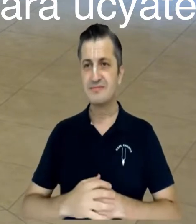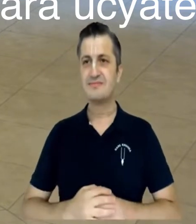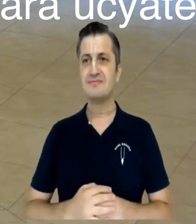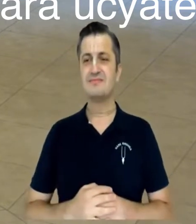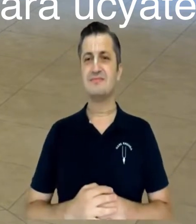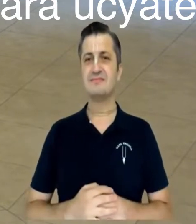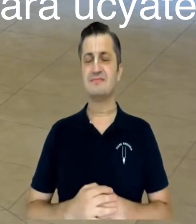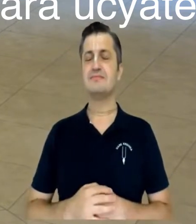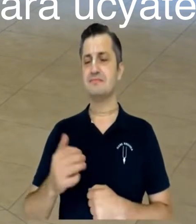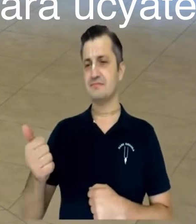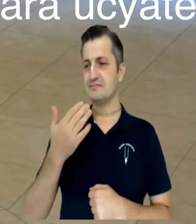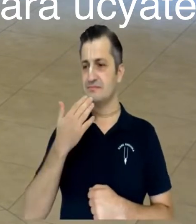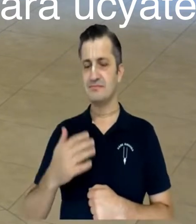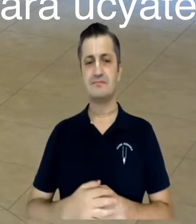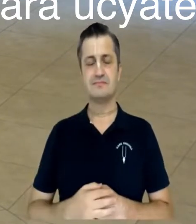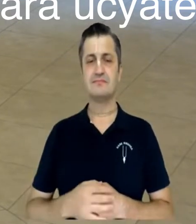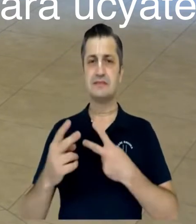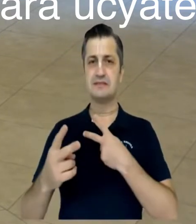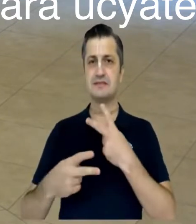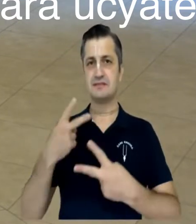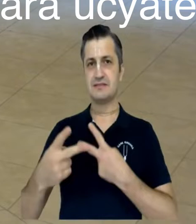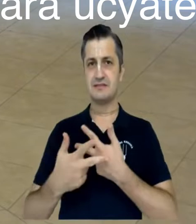Dvau imau purushau loke.